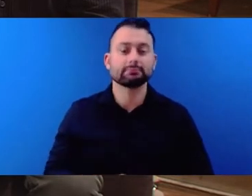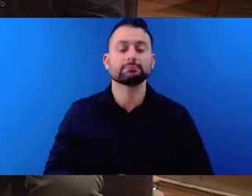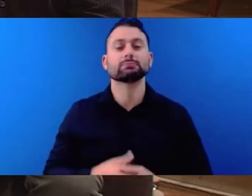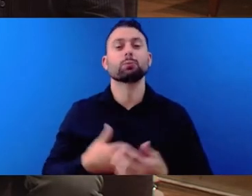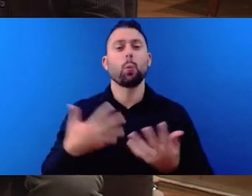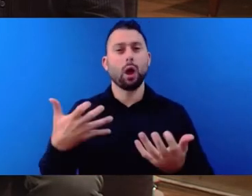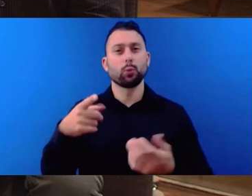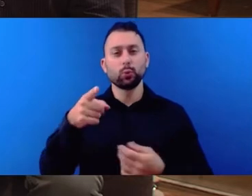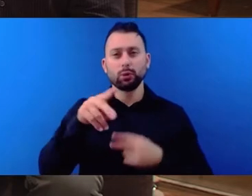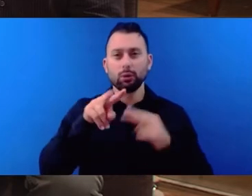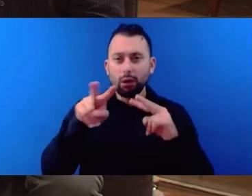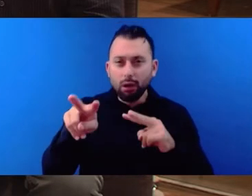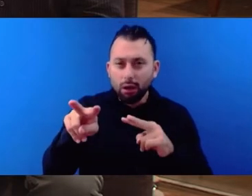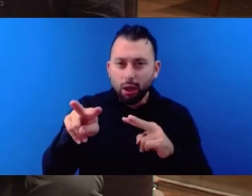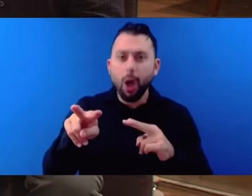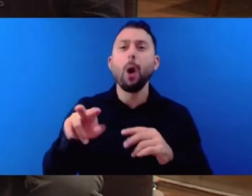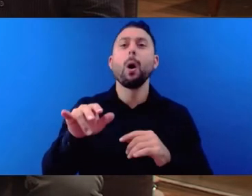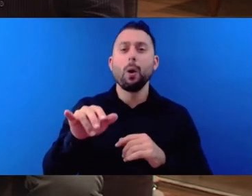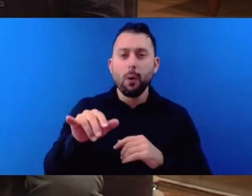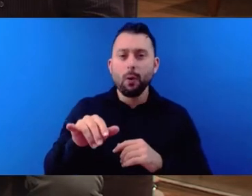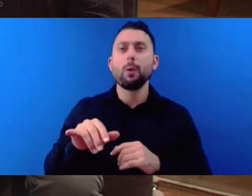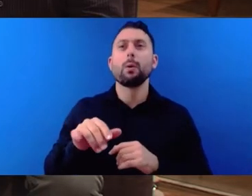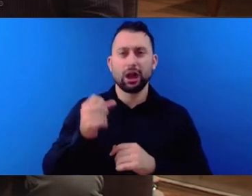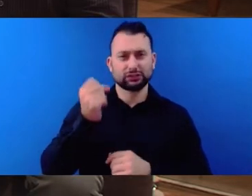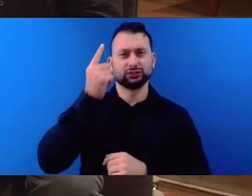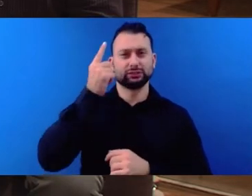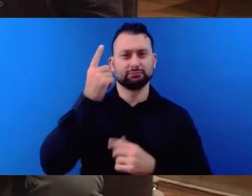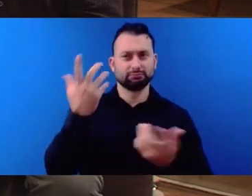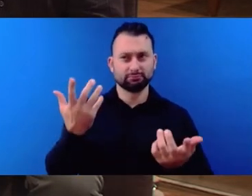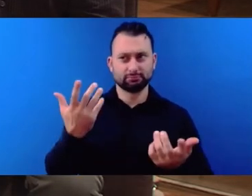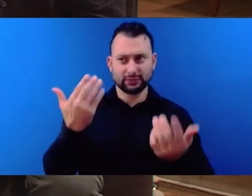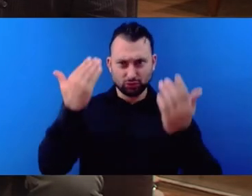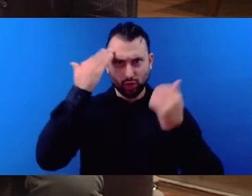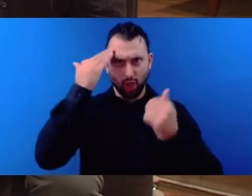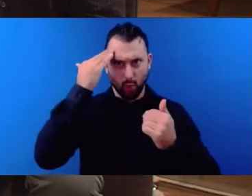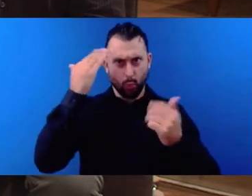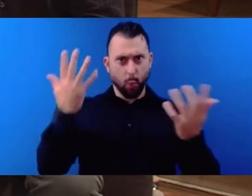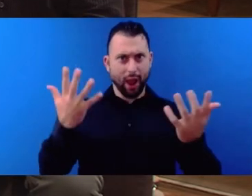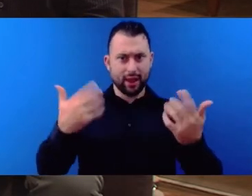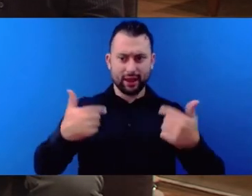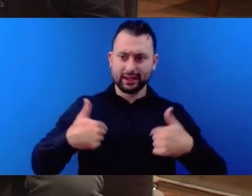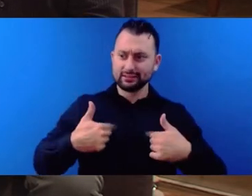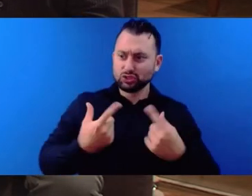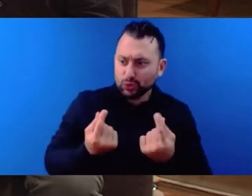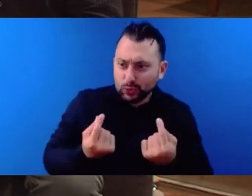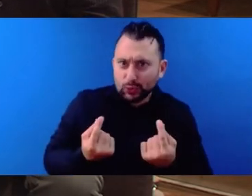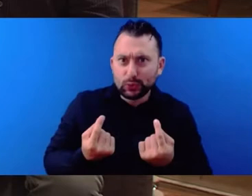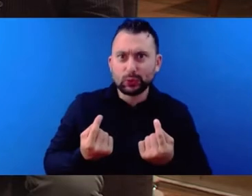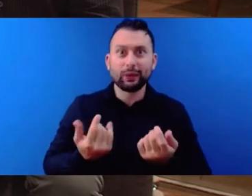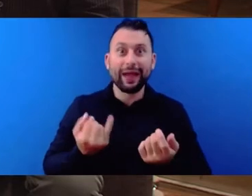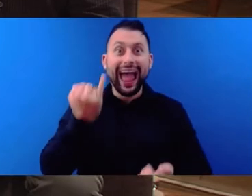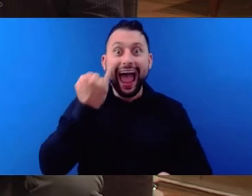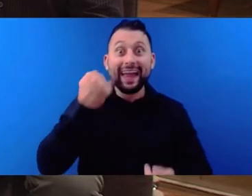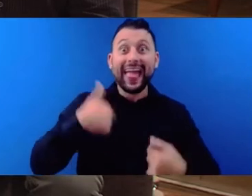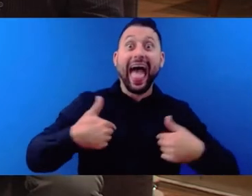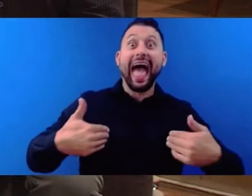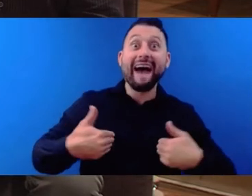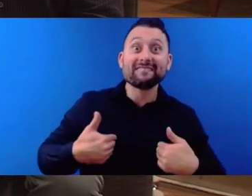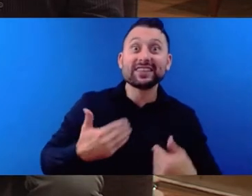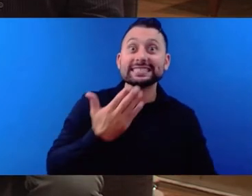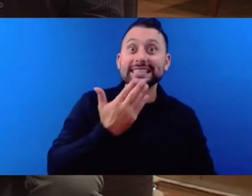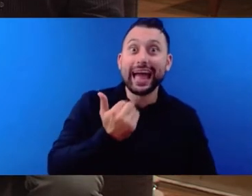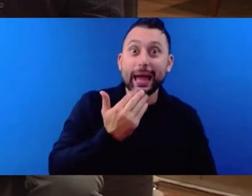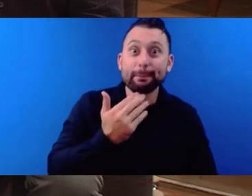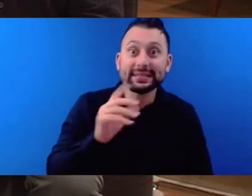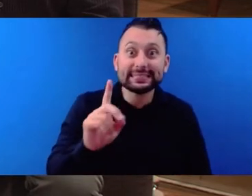We want to empower you with information in your decision making, whether it be with health issues and who